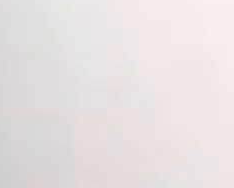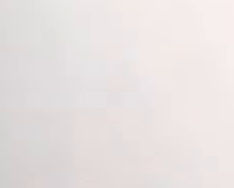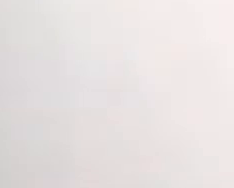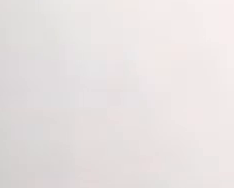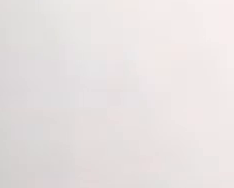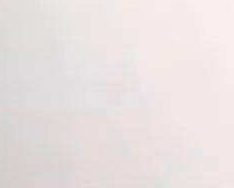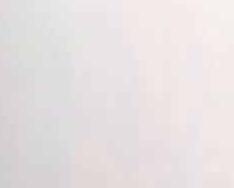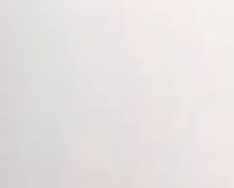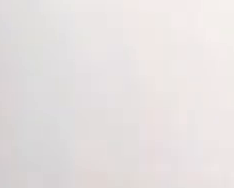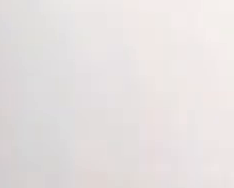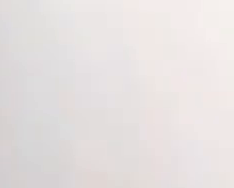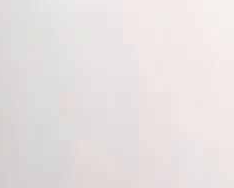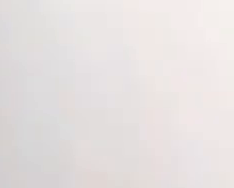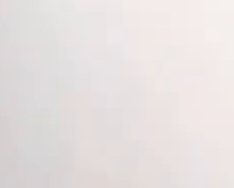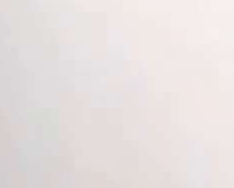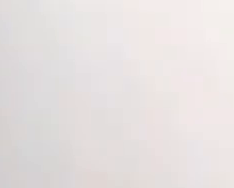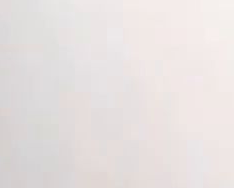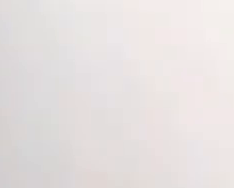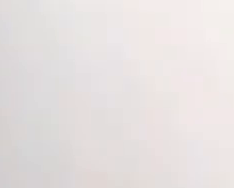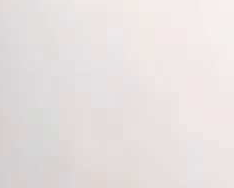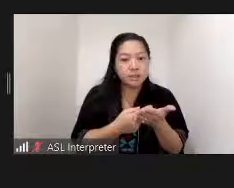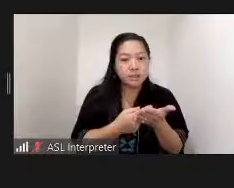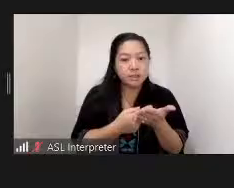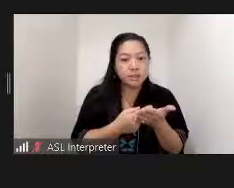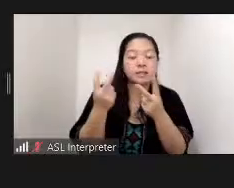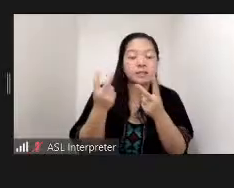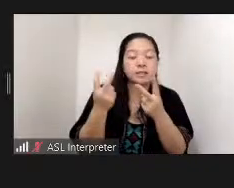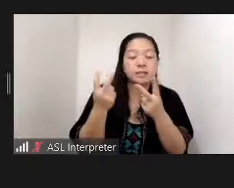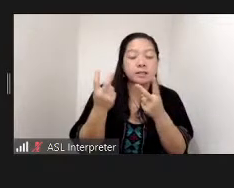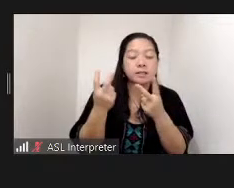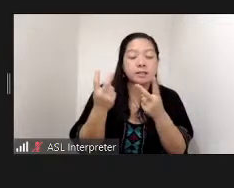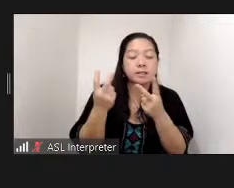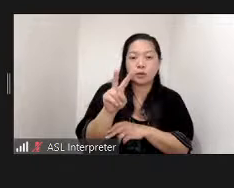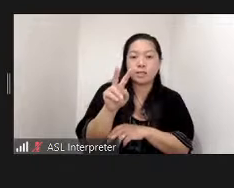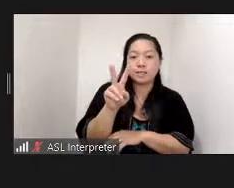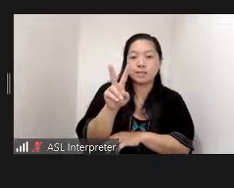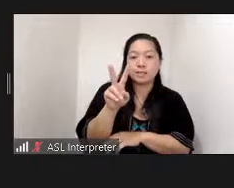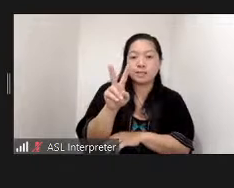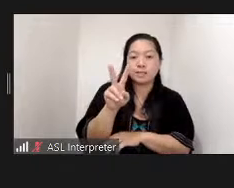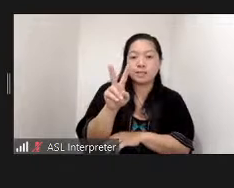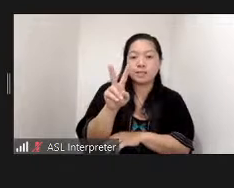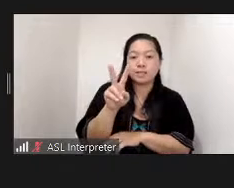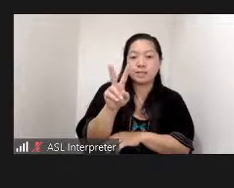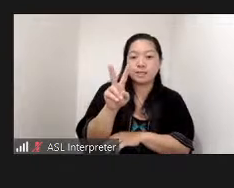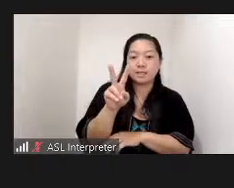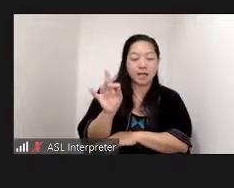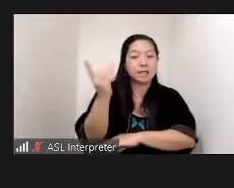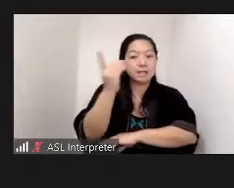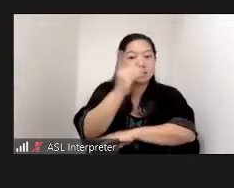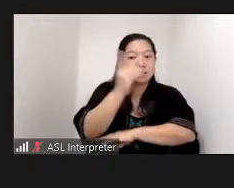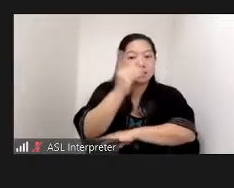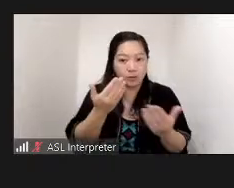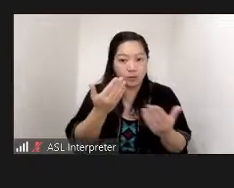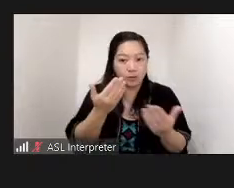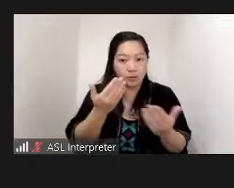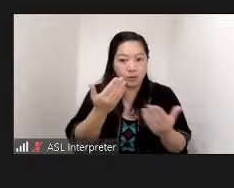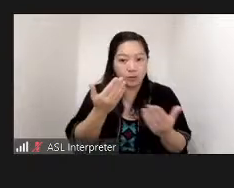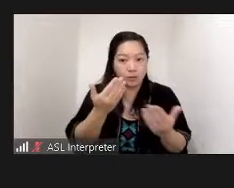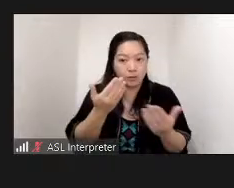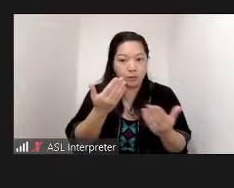recent COVID-19 data. So what we've been seeing over the past 28 days. So I guess we can go ahead